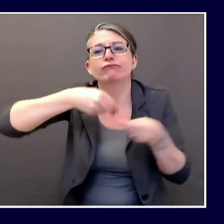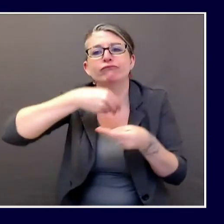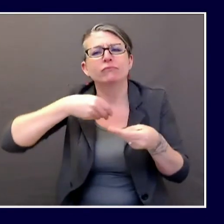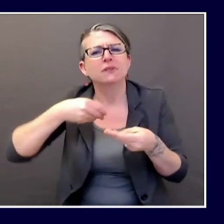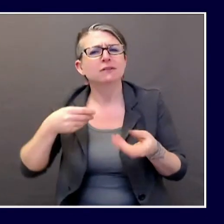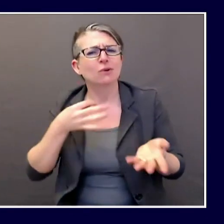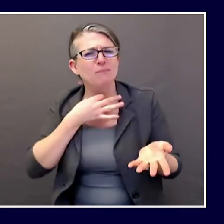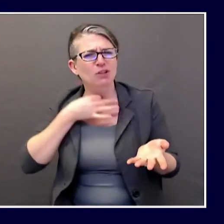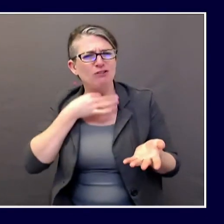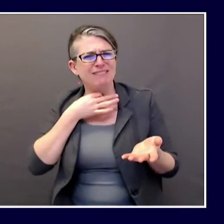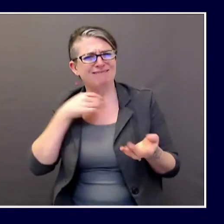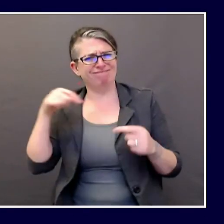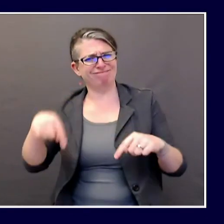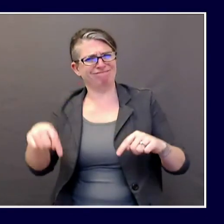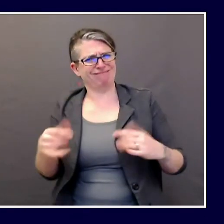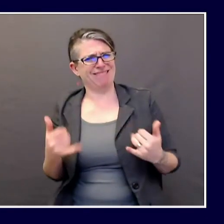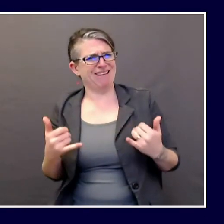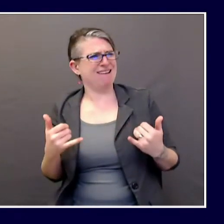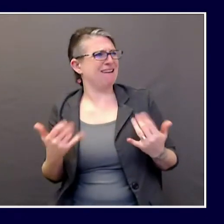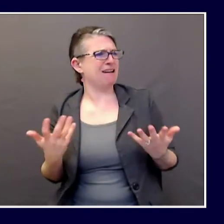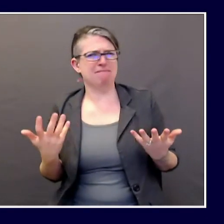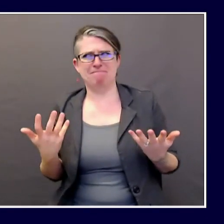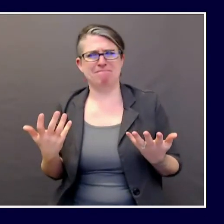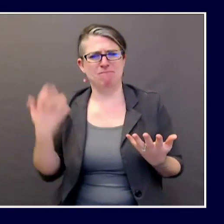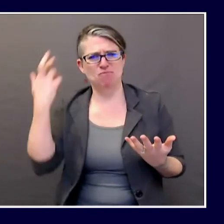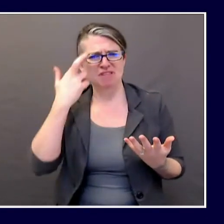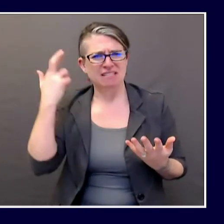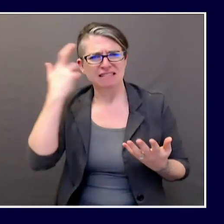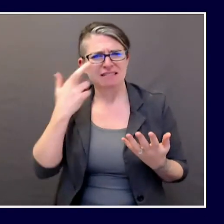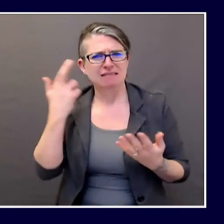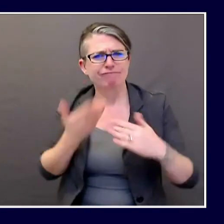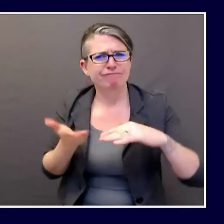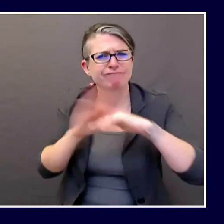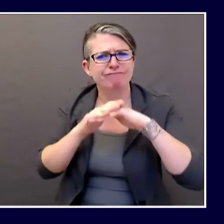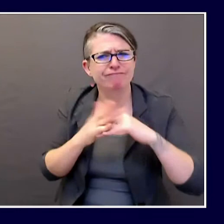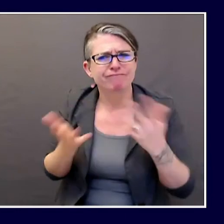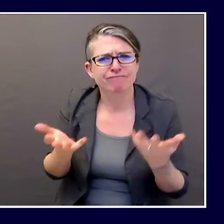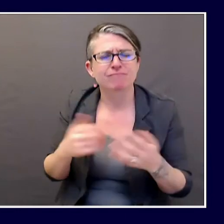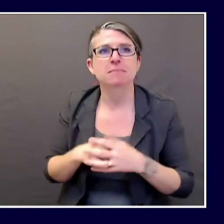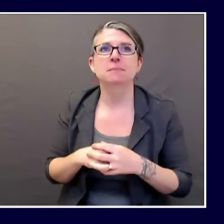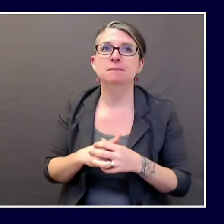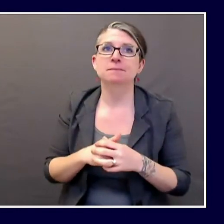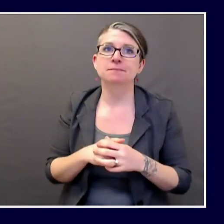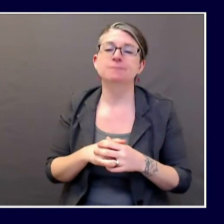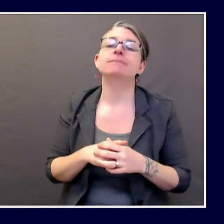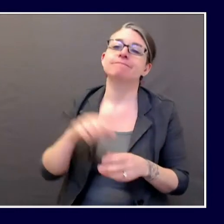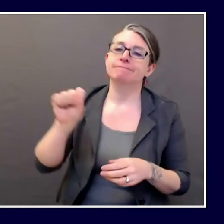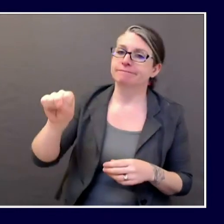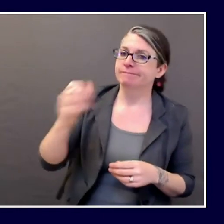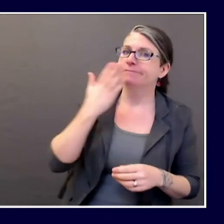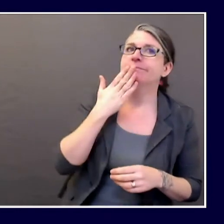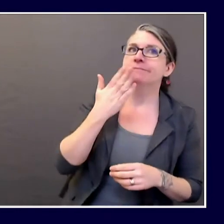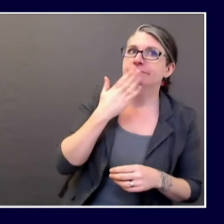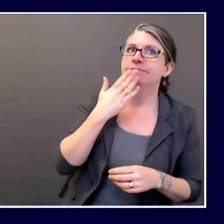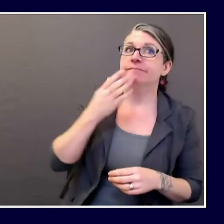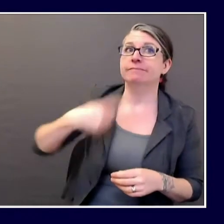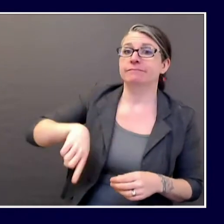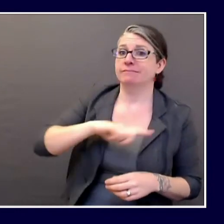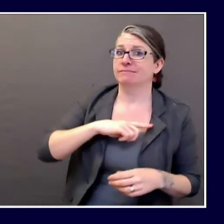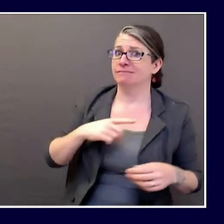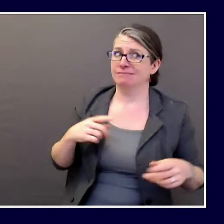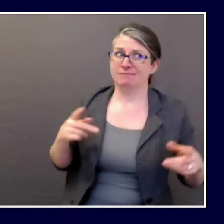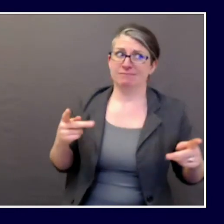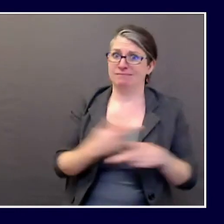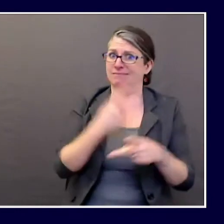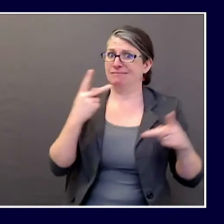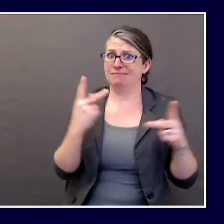try to get a sense of what commonalities there may be, what common points of exposure. What I will say, Patty, without revealing